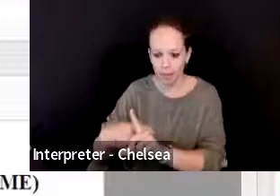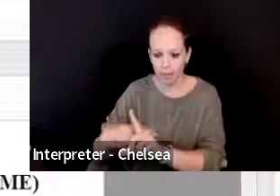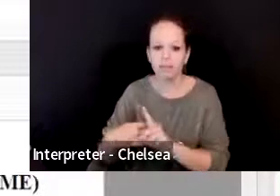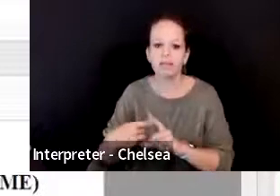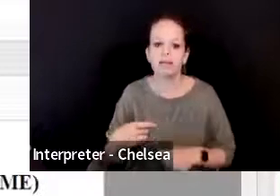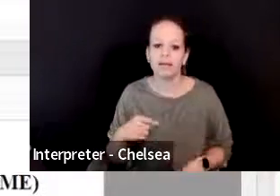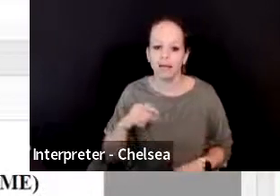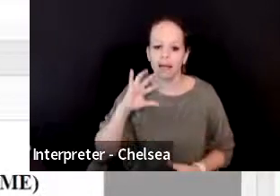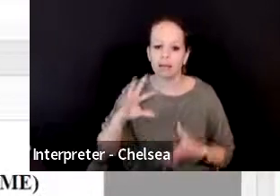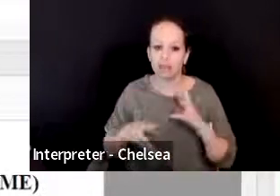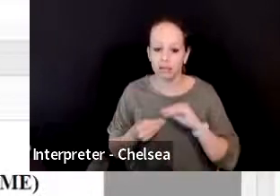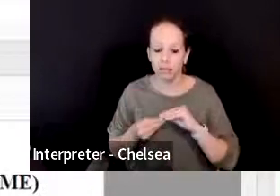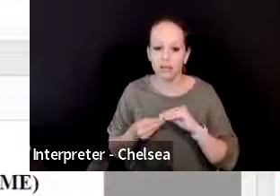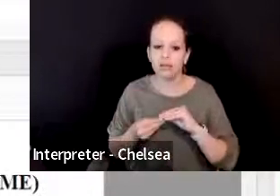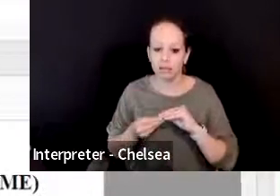financial outcome of